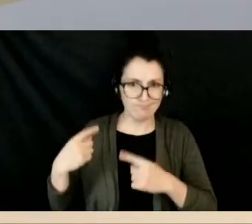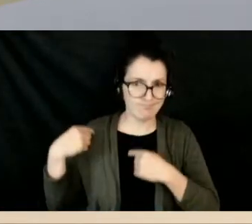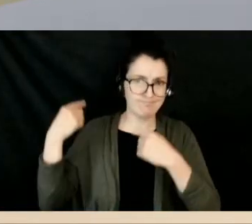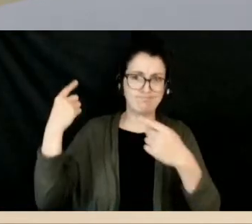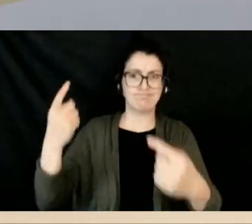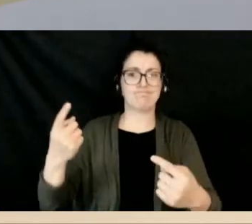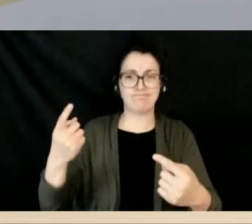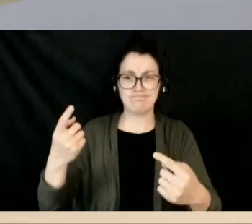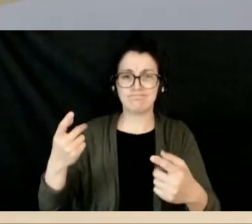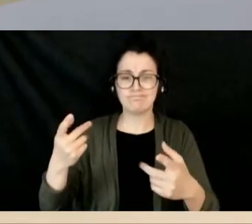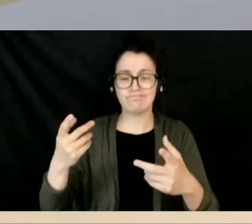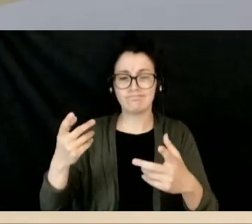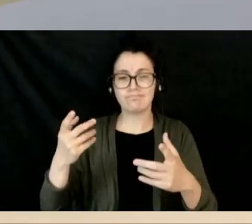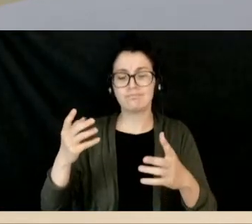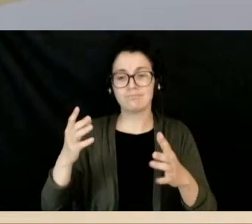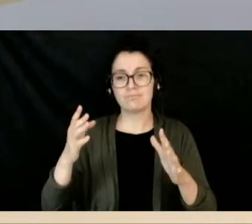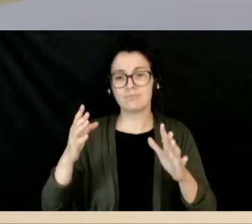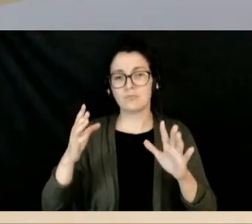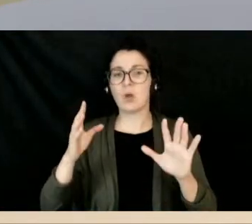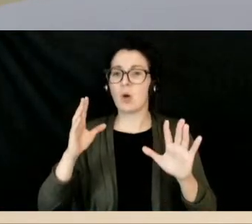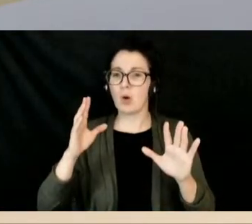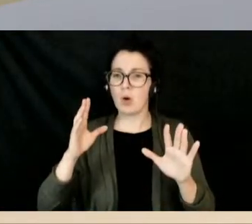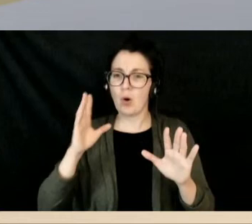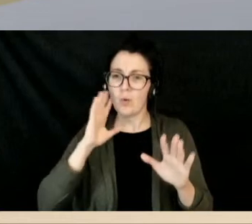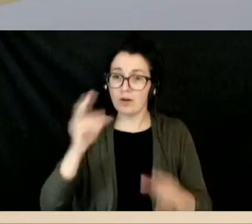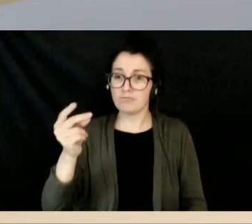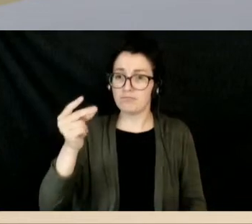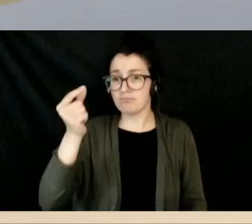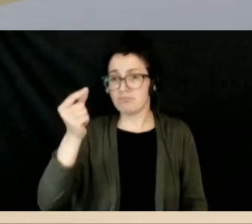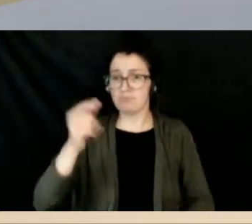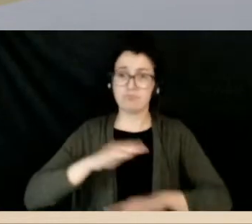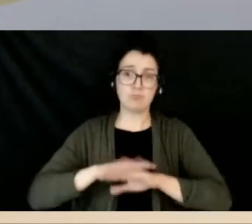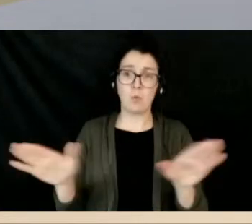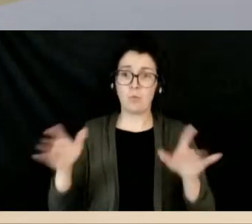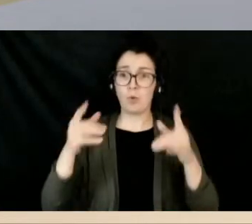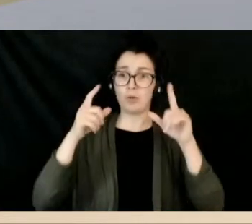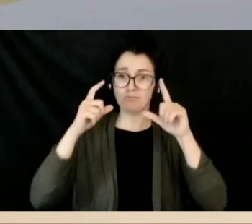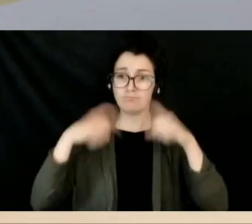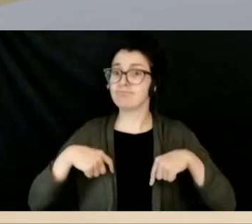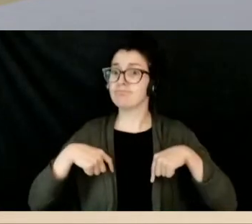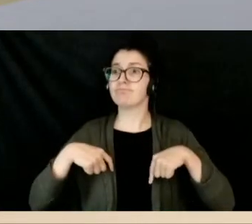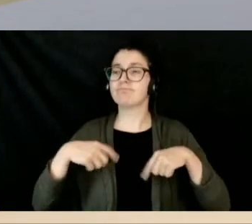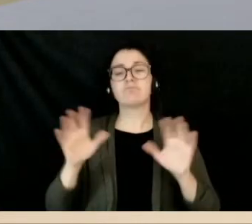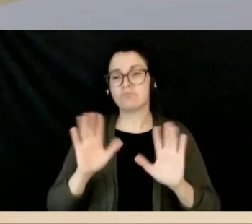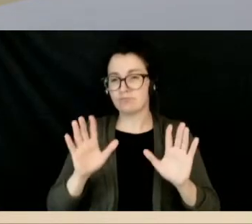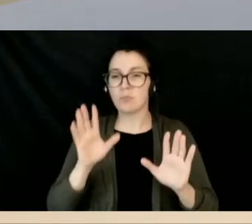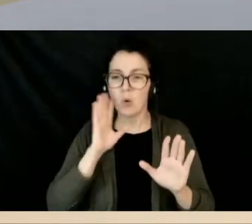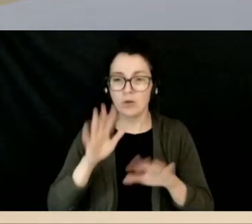out of it just the same way we're doing some of the other measures.